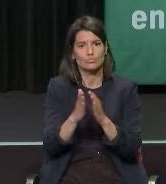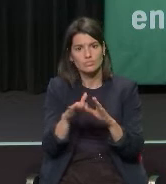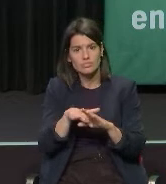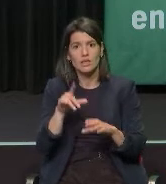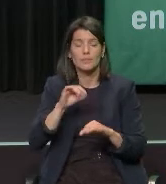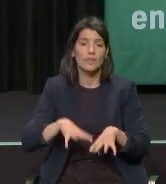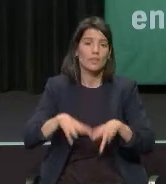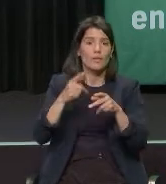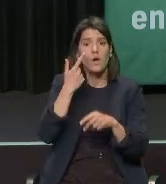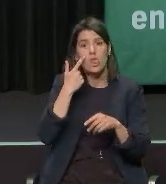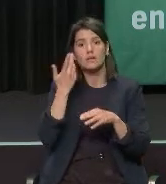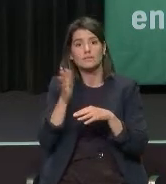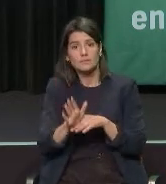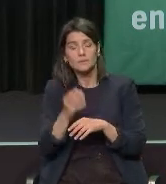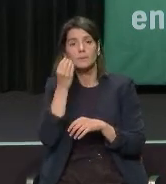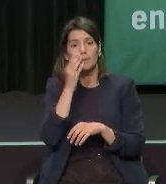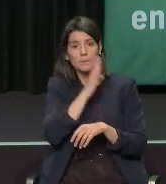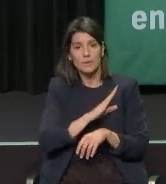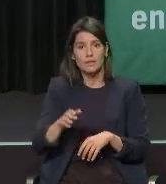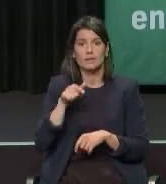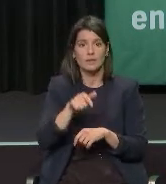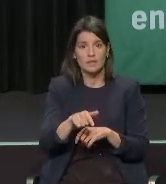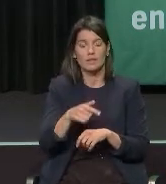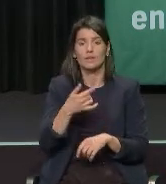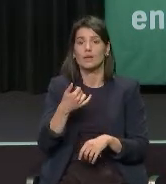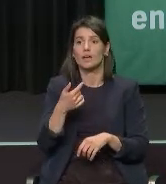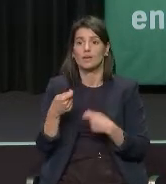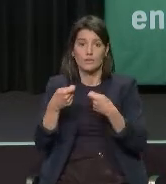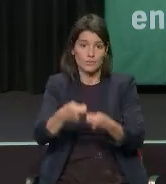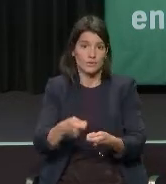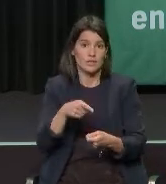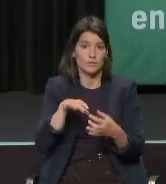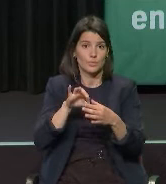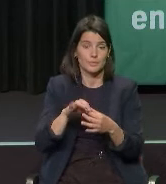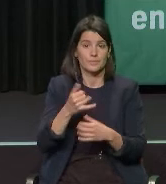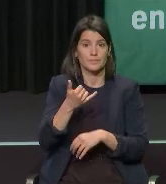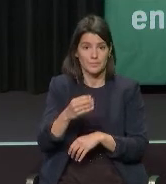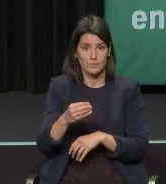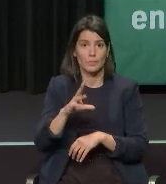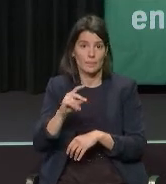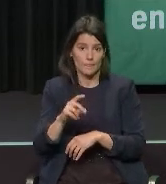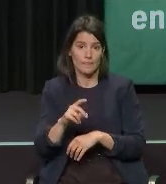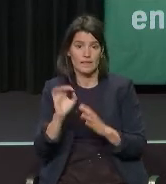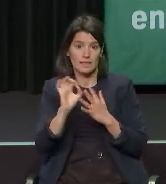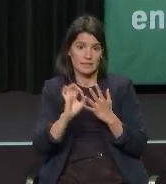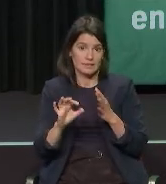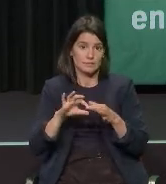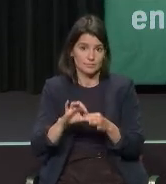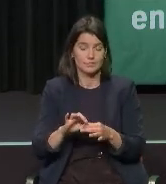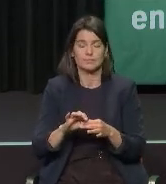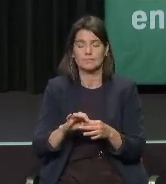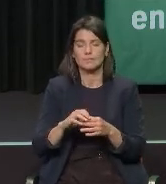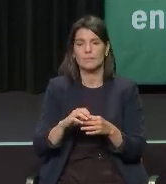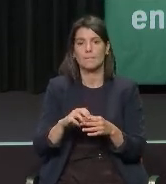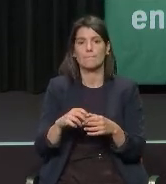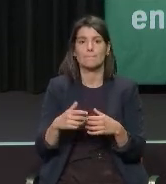develop demonstrations of the implementation of the 2019 refinement of the 2006 guidelines from the IPCC.